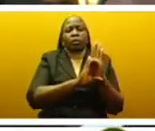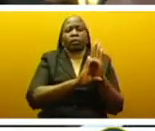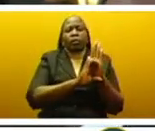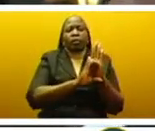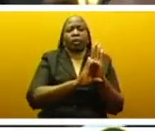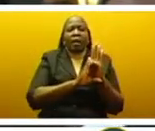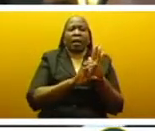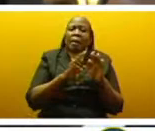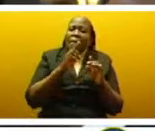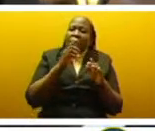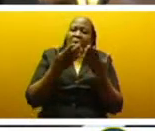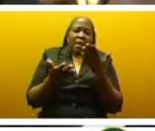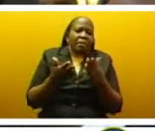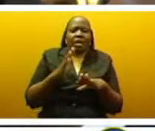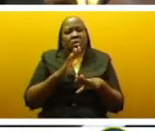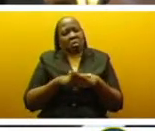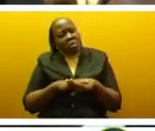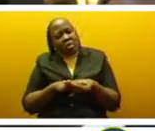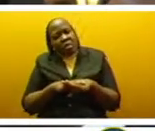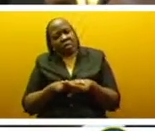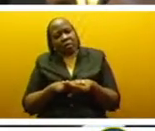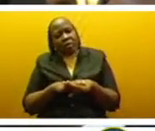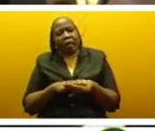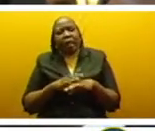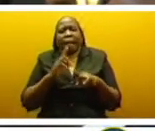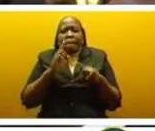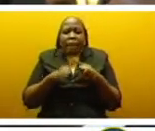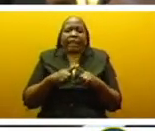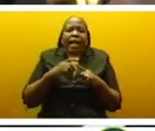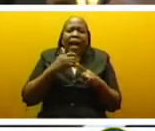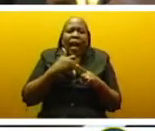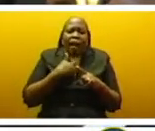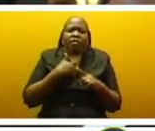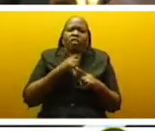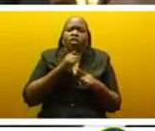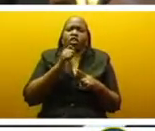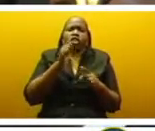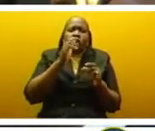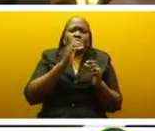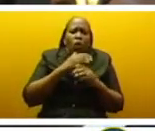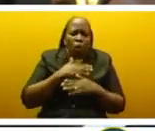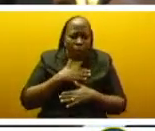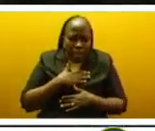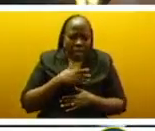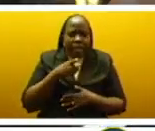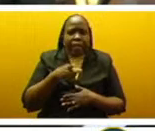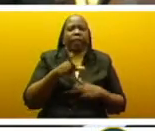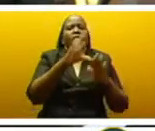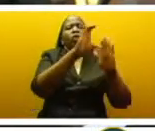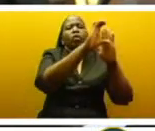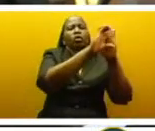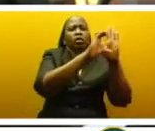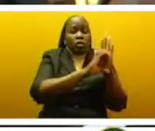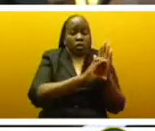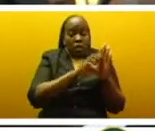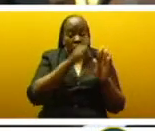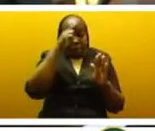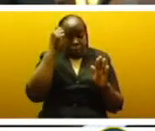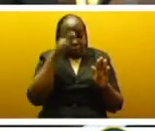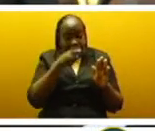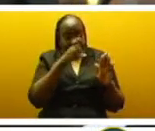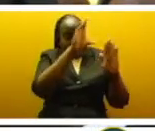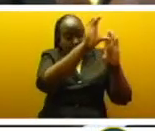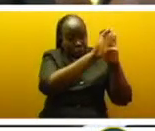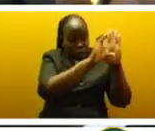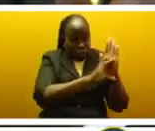however good the outcome, but there has been an infringement of the Constitution, because the Constitution